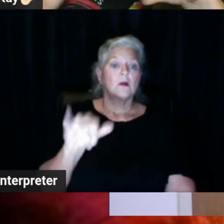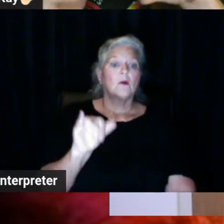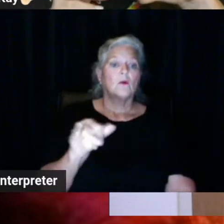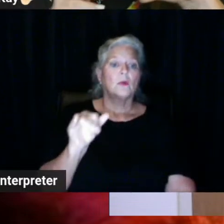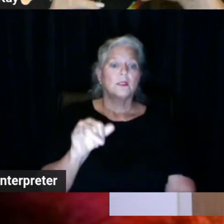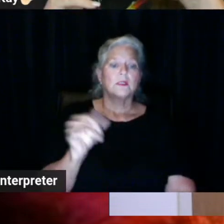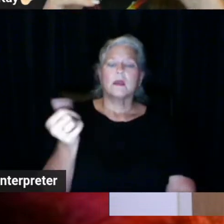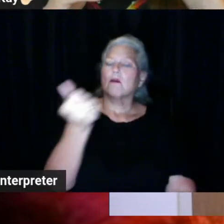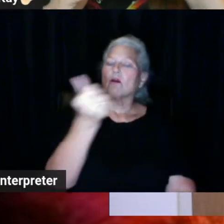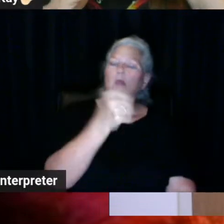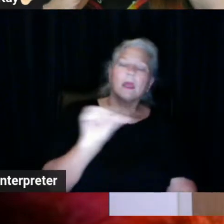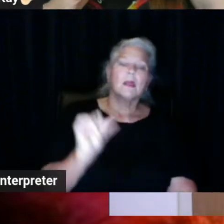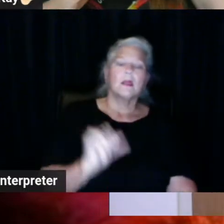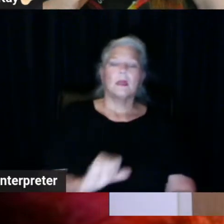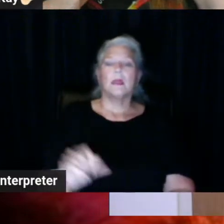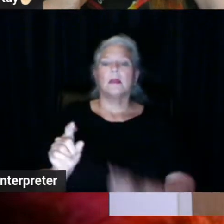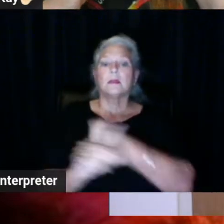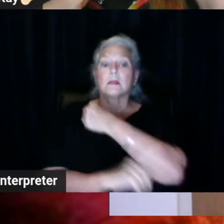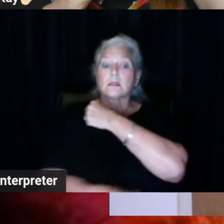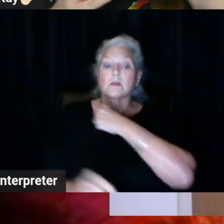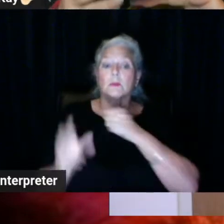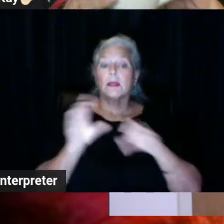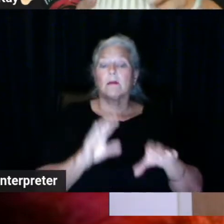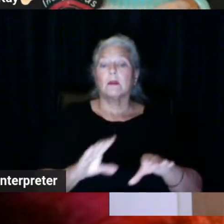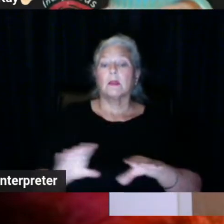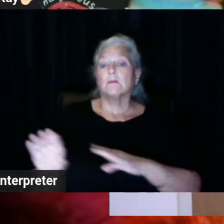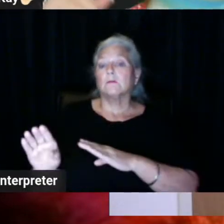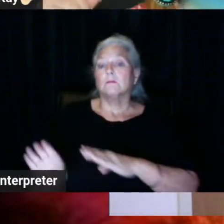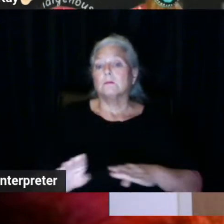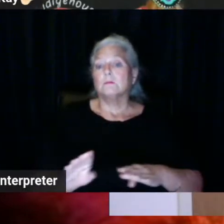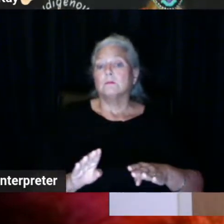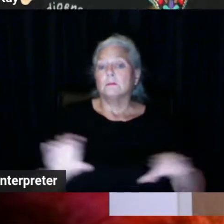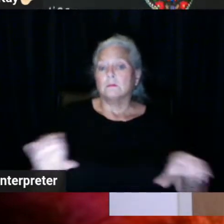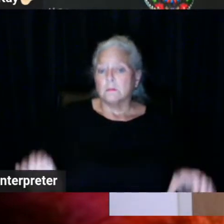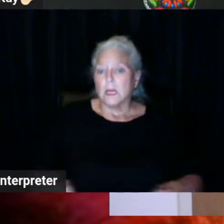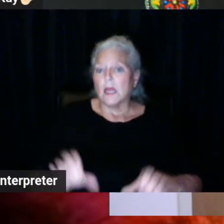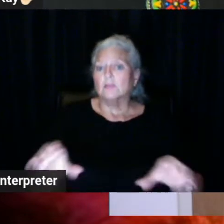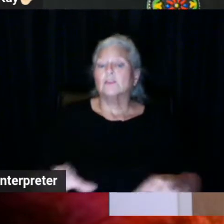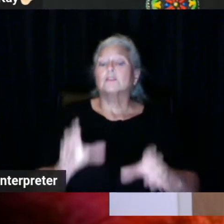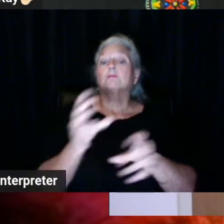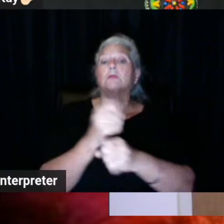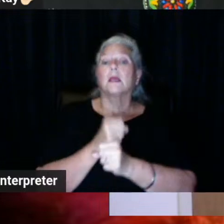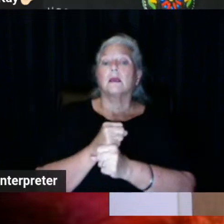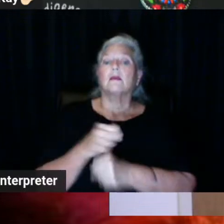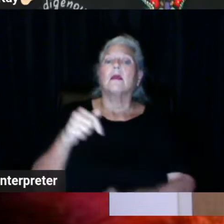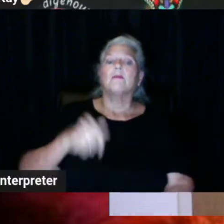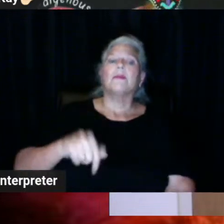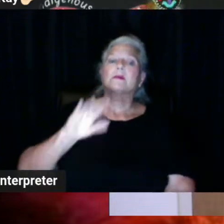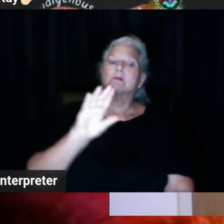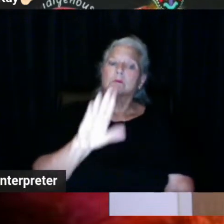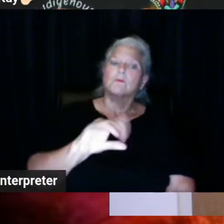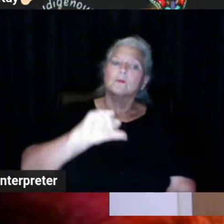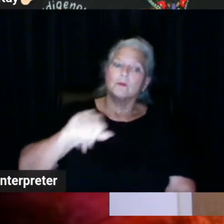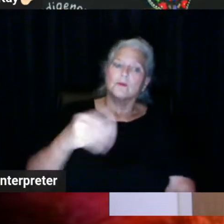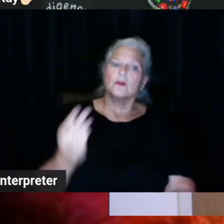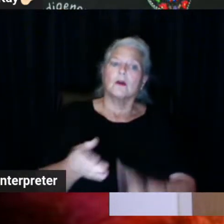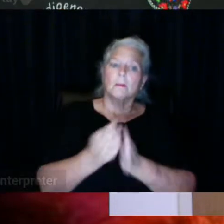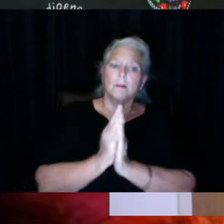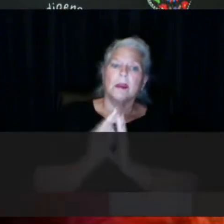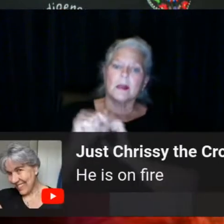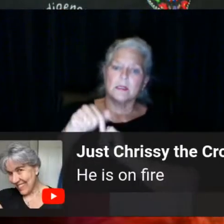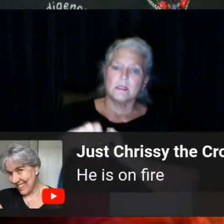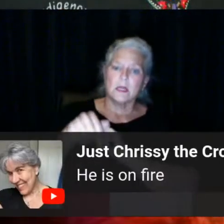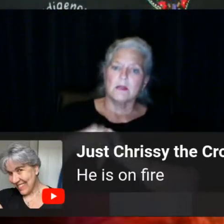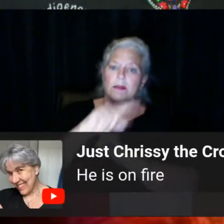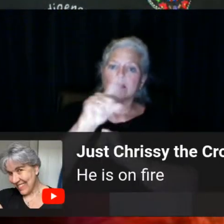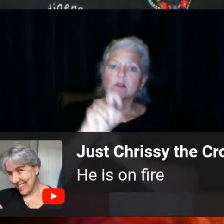action taken? I think these are just a few of the things that come to mind. This is your job to ask these questions, not mine. We are the